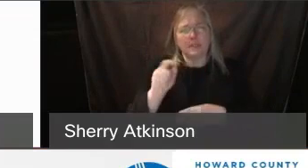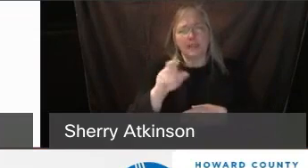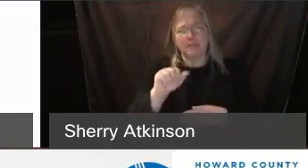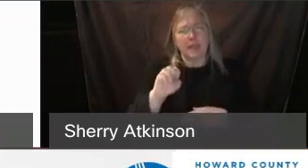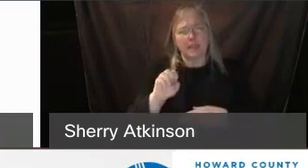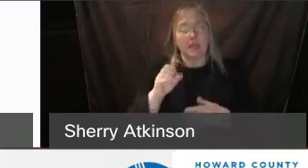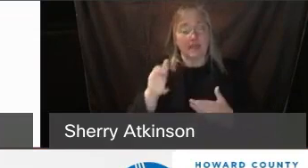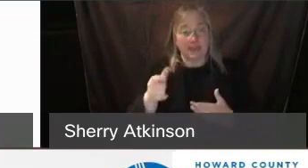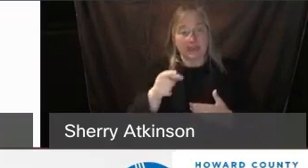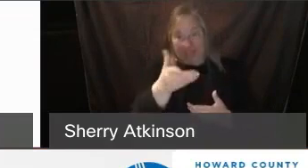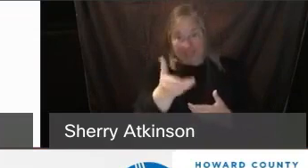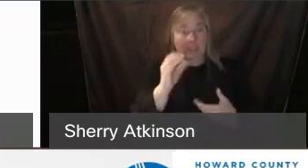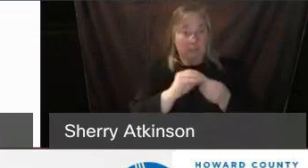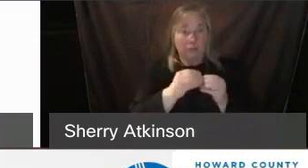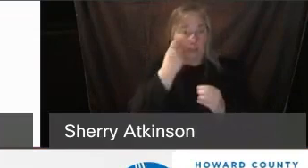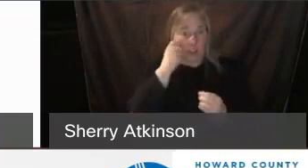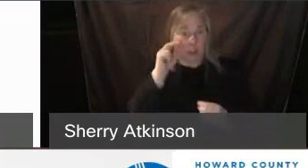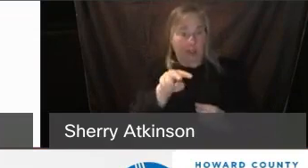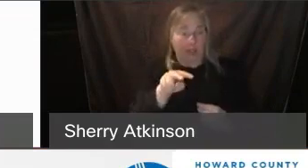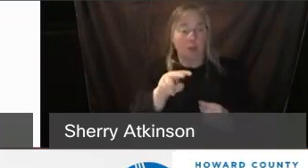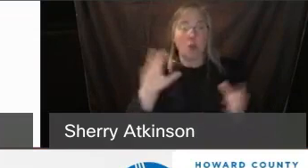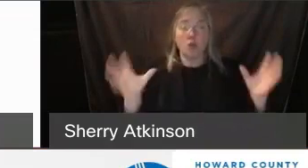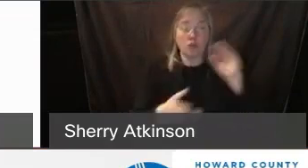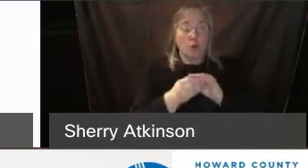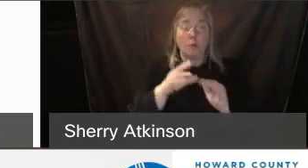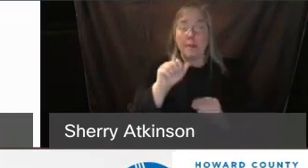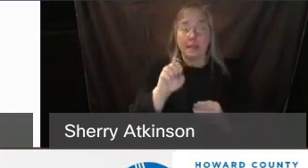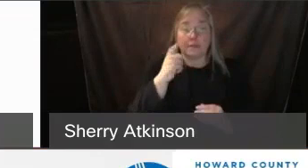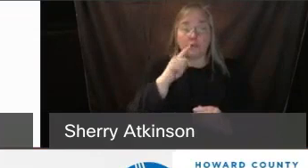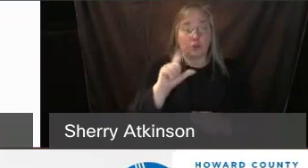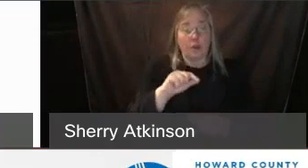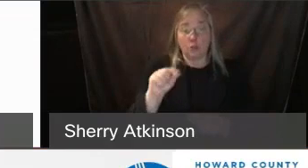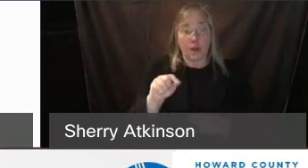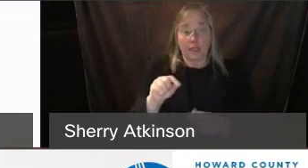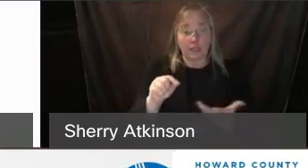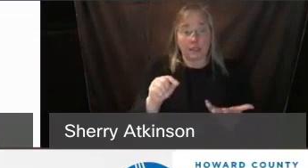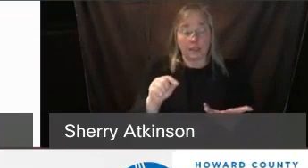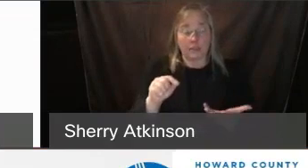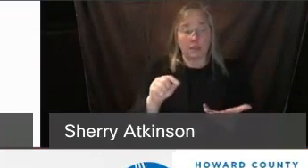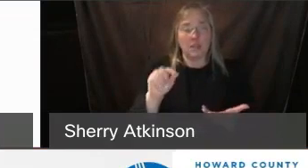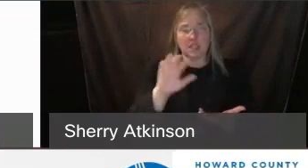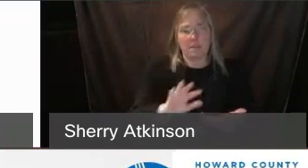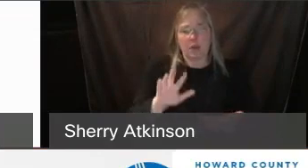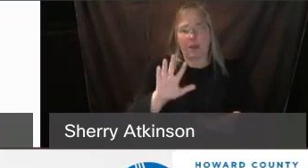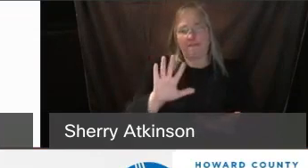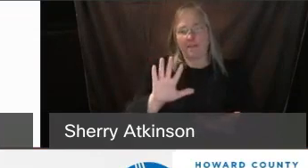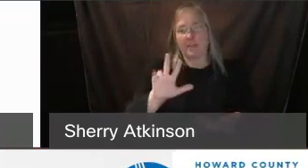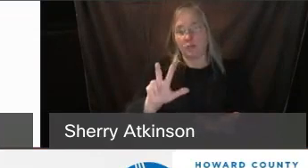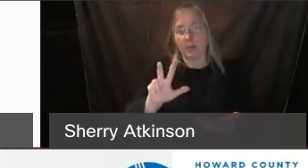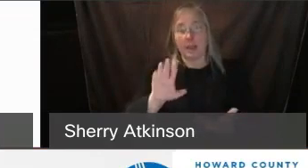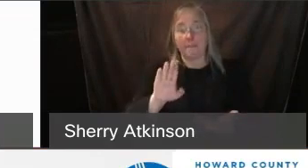at. Total base for 2020 was about $53